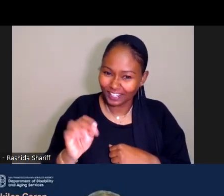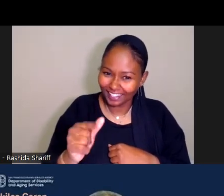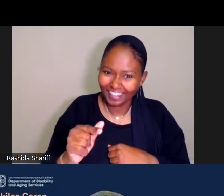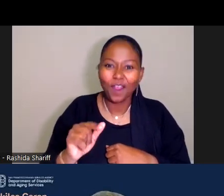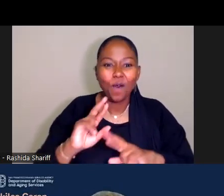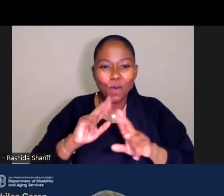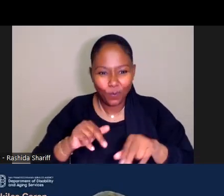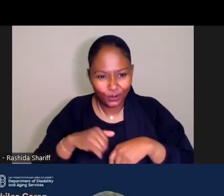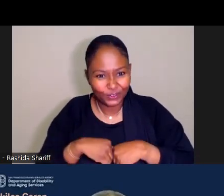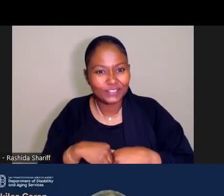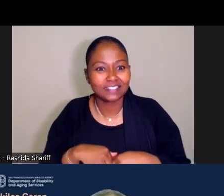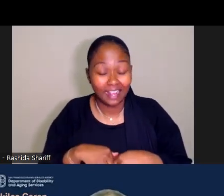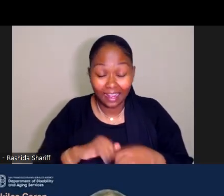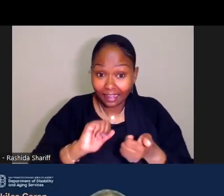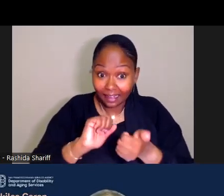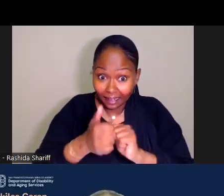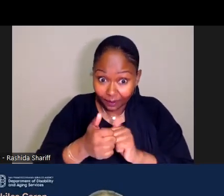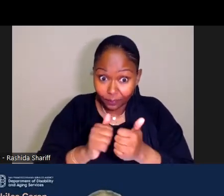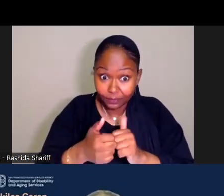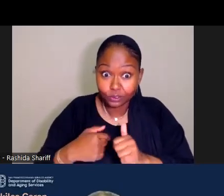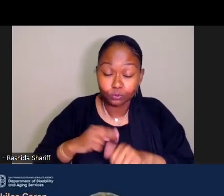more effectively through collaborations.